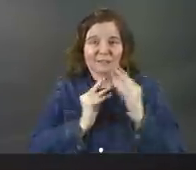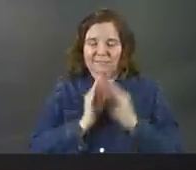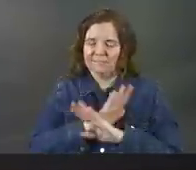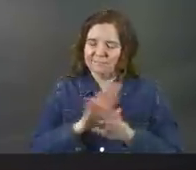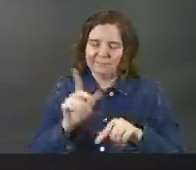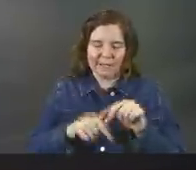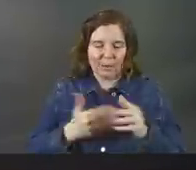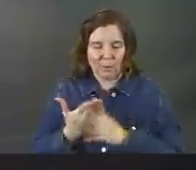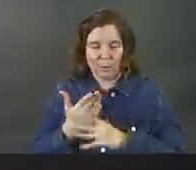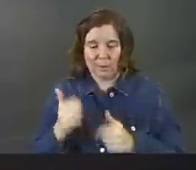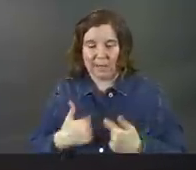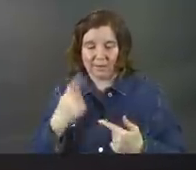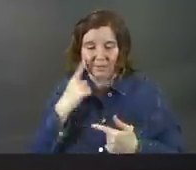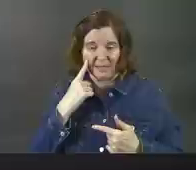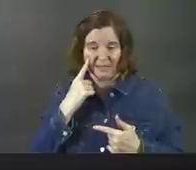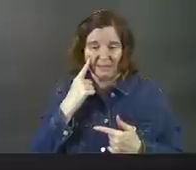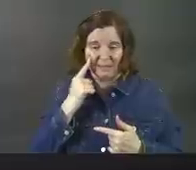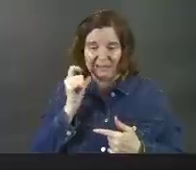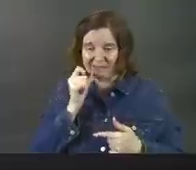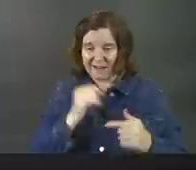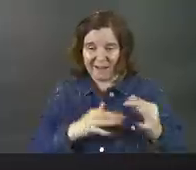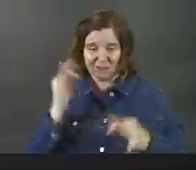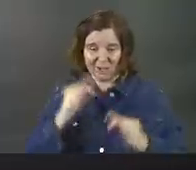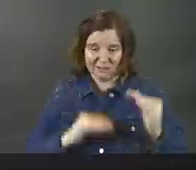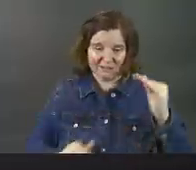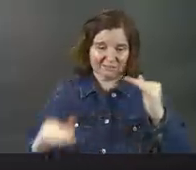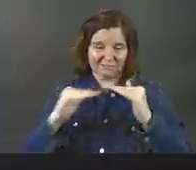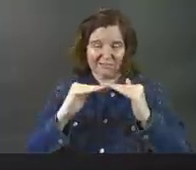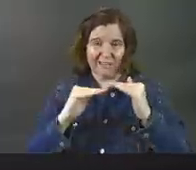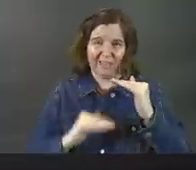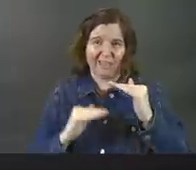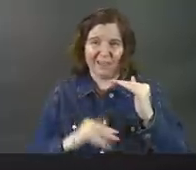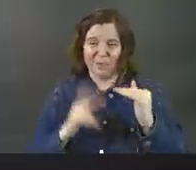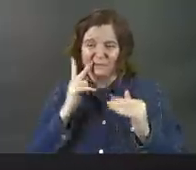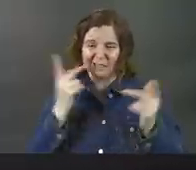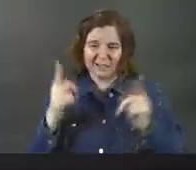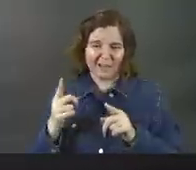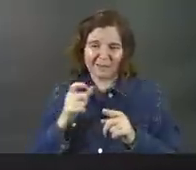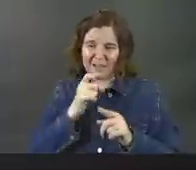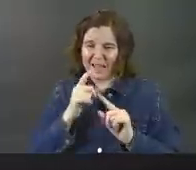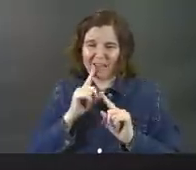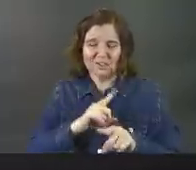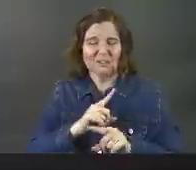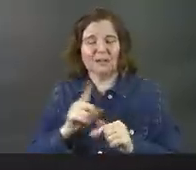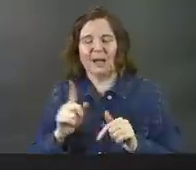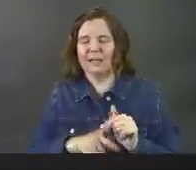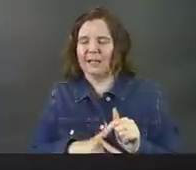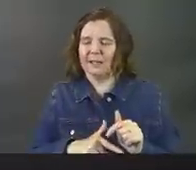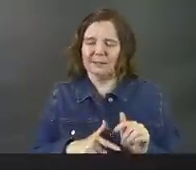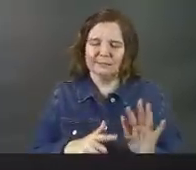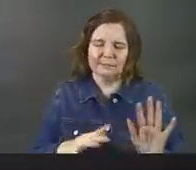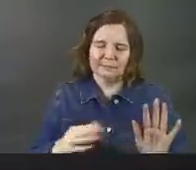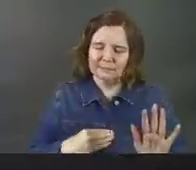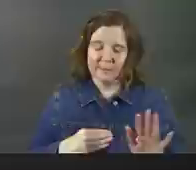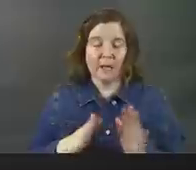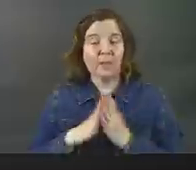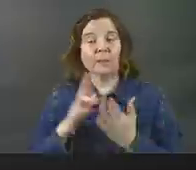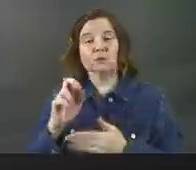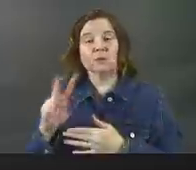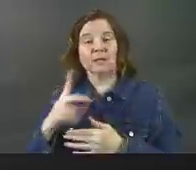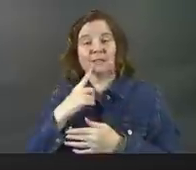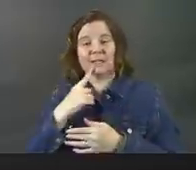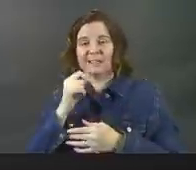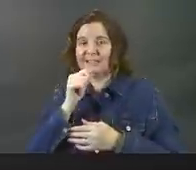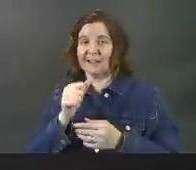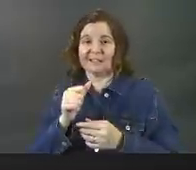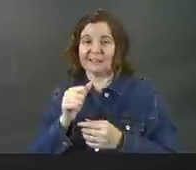go through this life thinking that injustices like we've seen over the last couple of months go unanswered. I can't do it. And the book of Revelation says